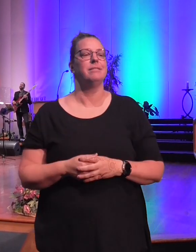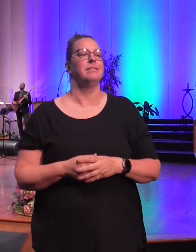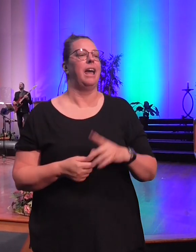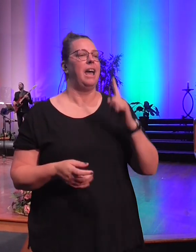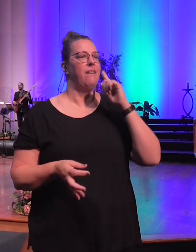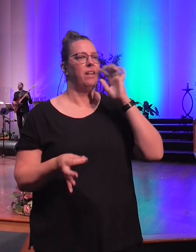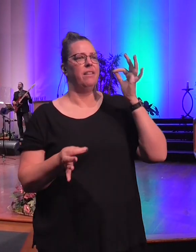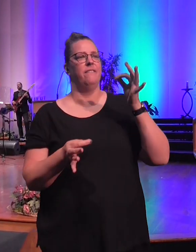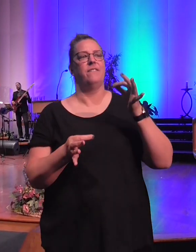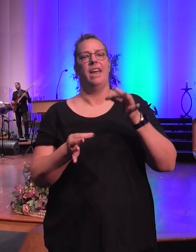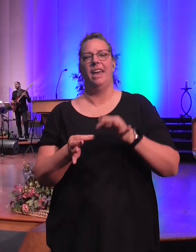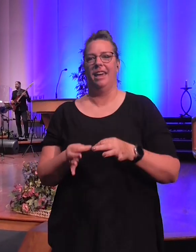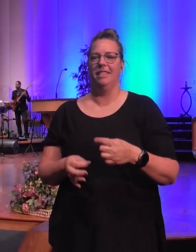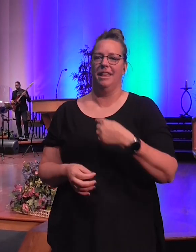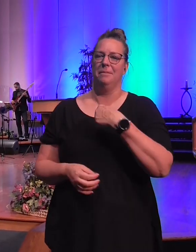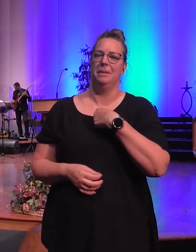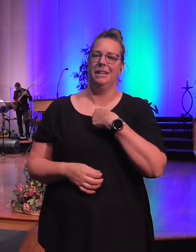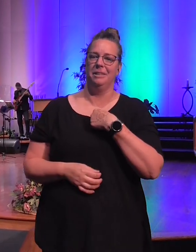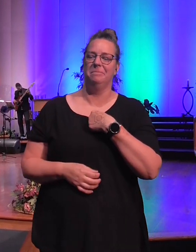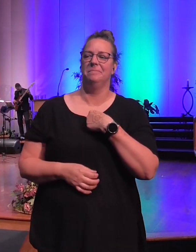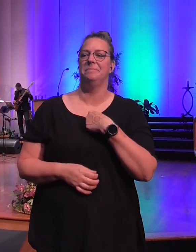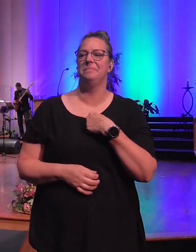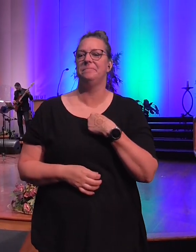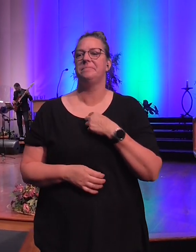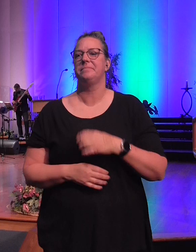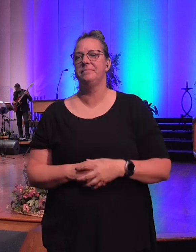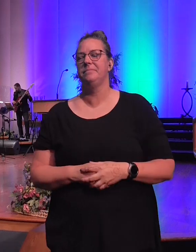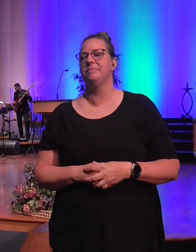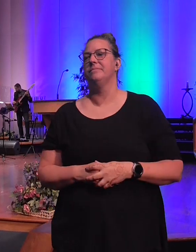little faith in me.